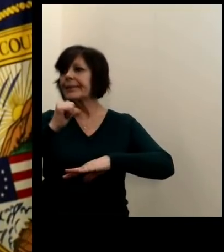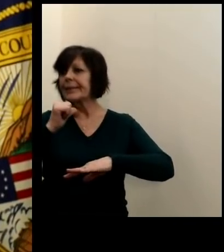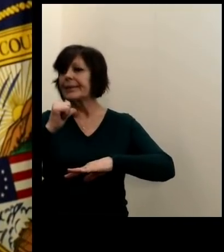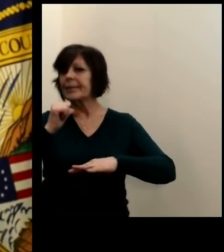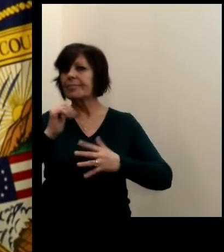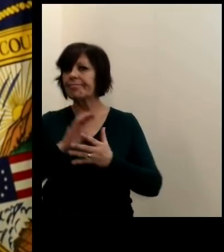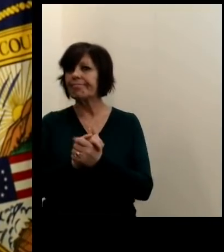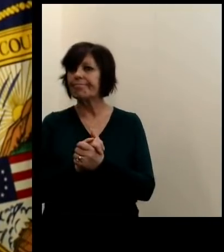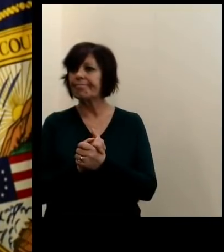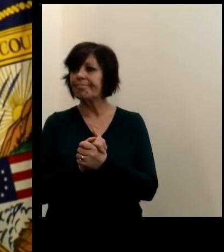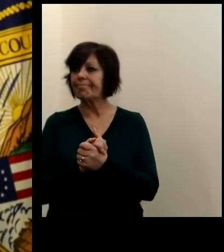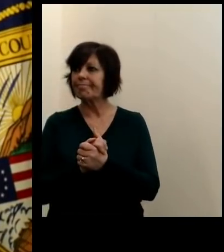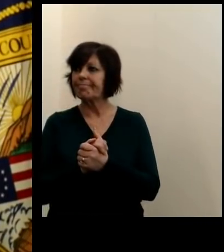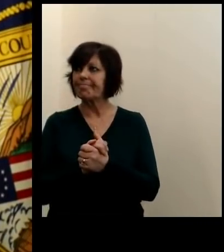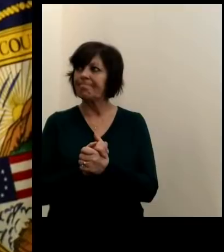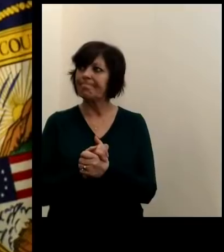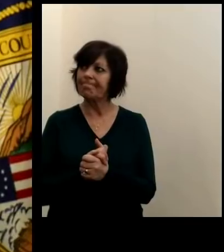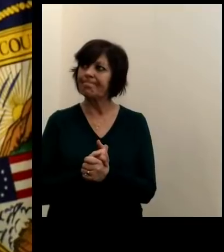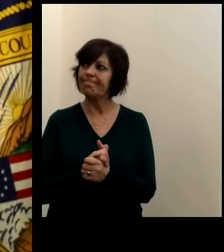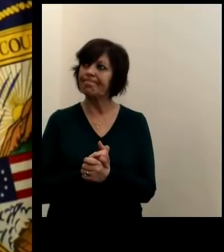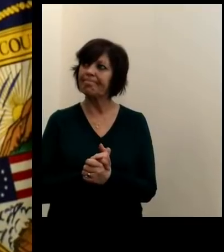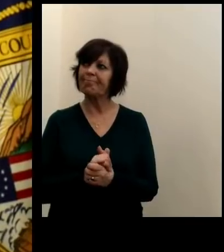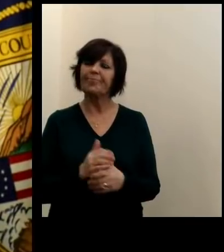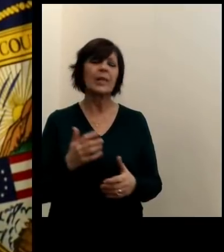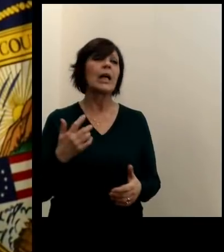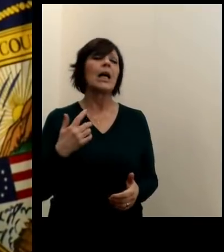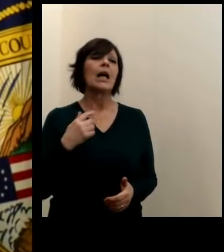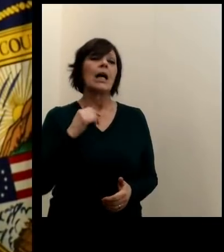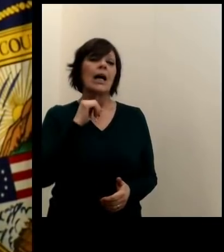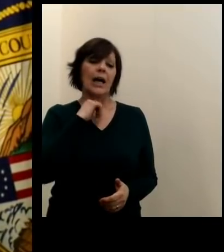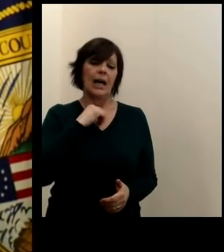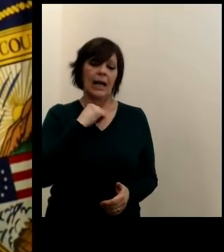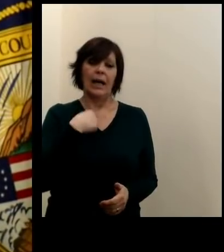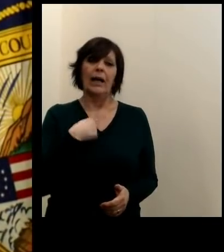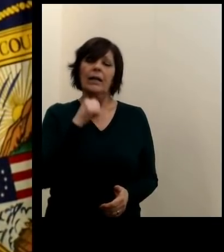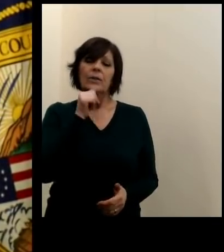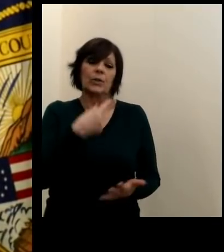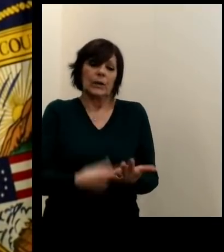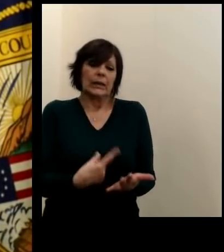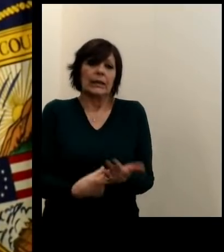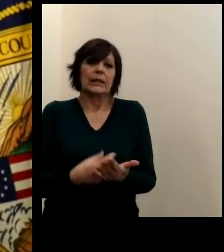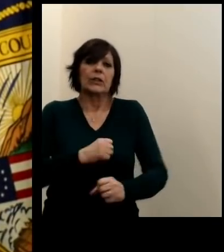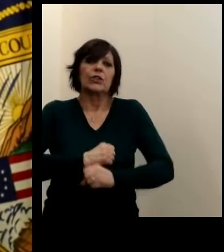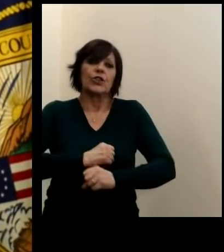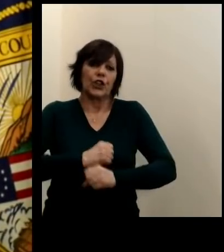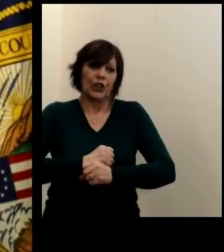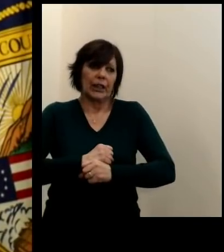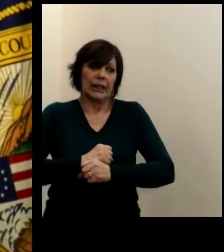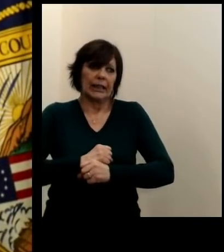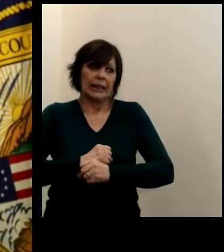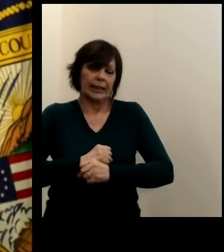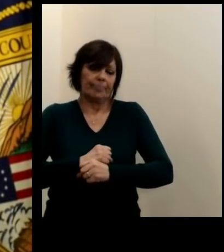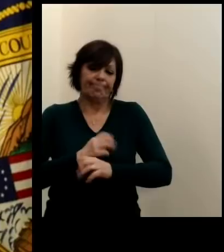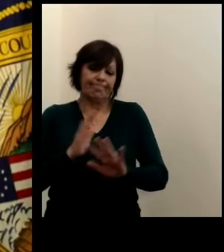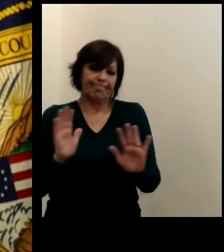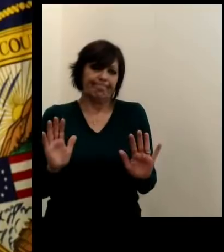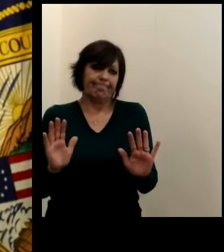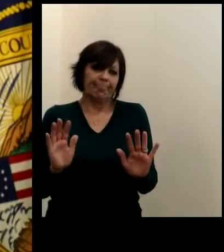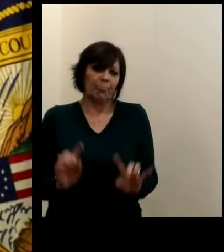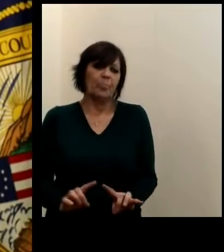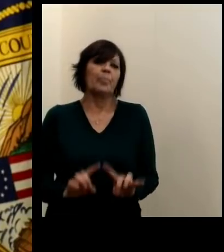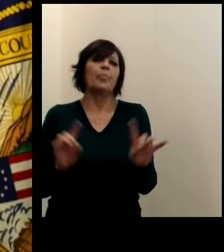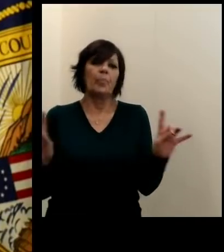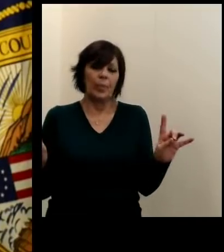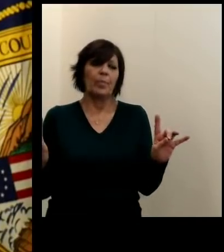getting leading up to the inauguration? I do not discuss the security or level of it at any one time, but